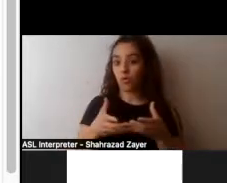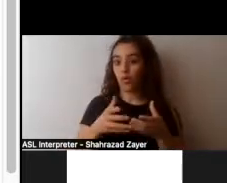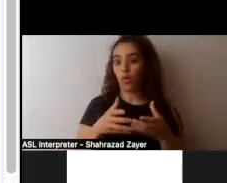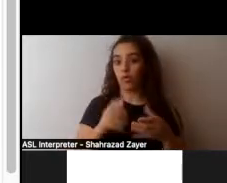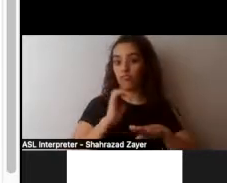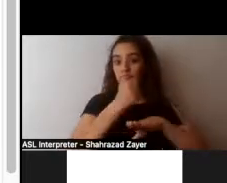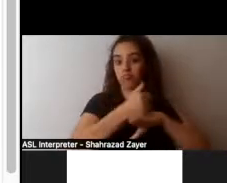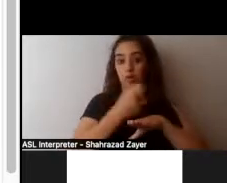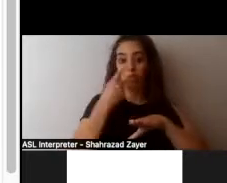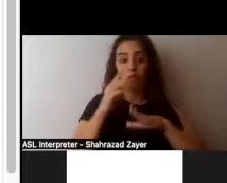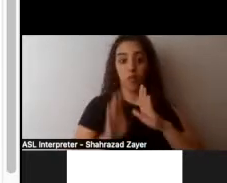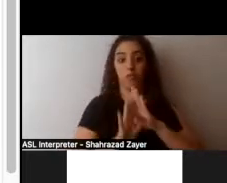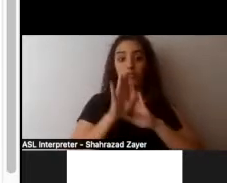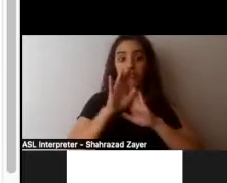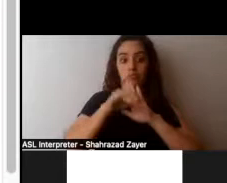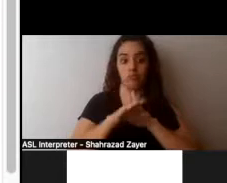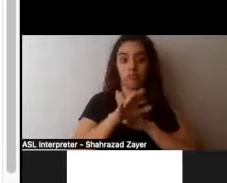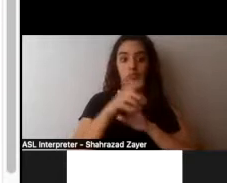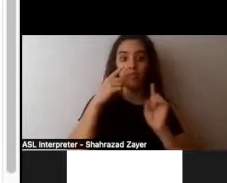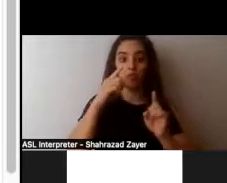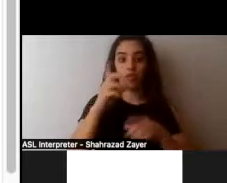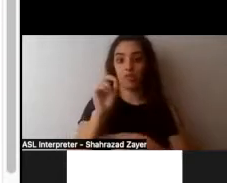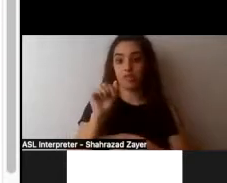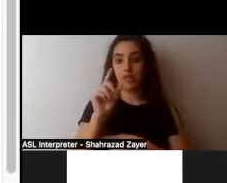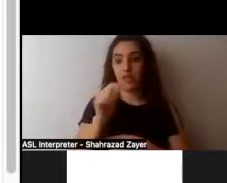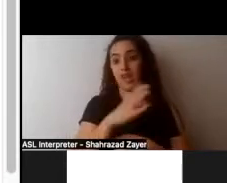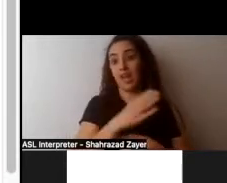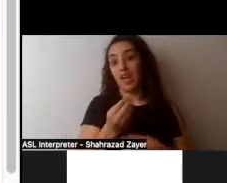of the data and the associated issues.